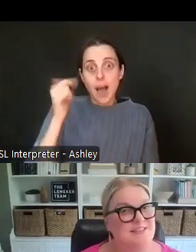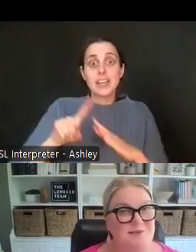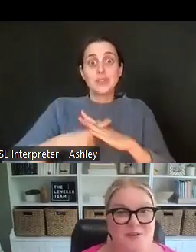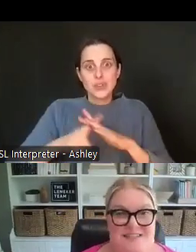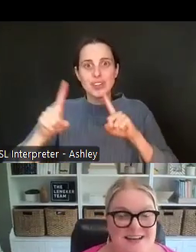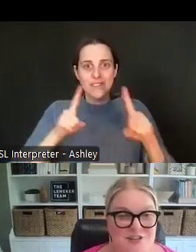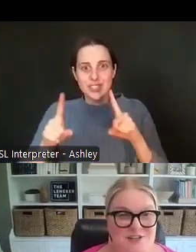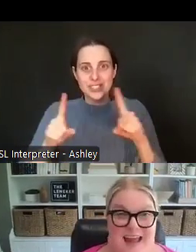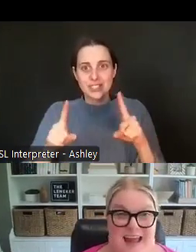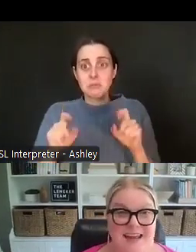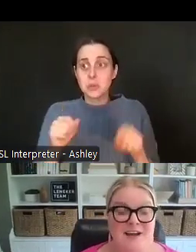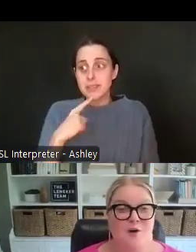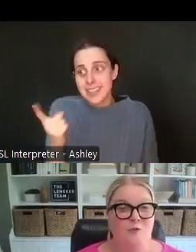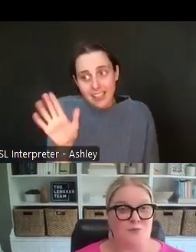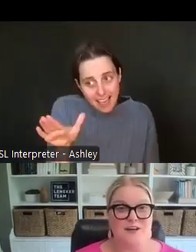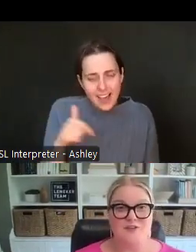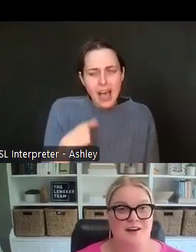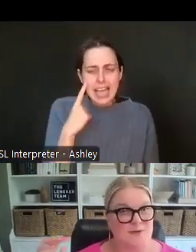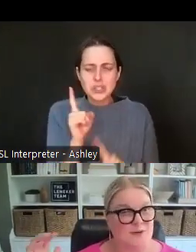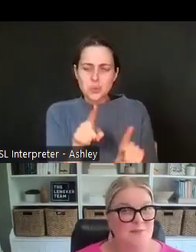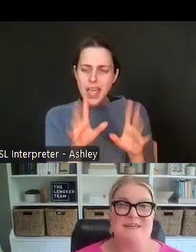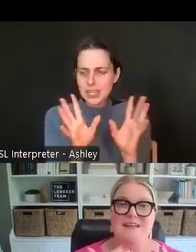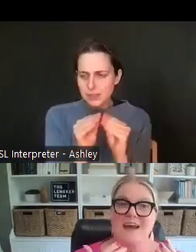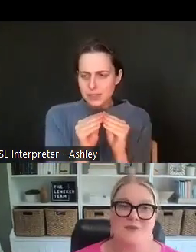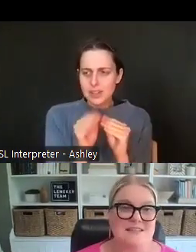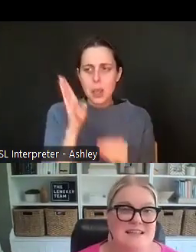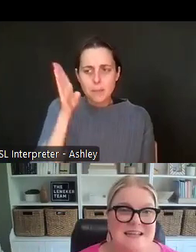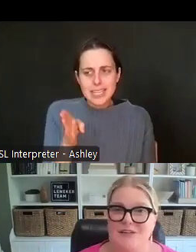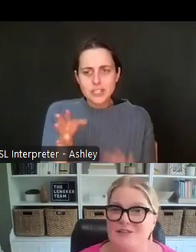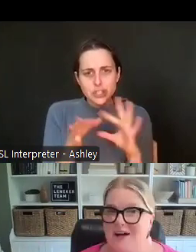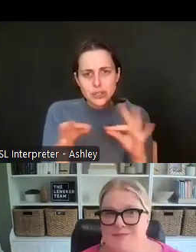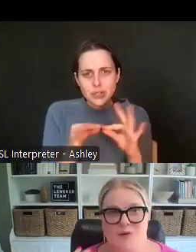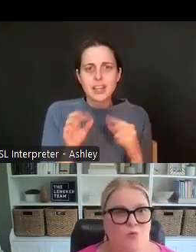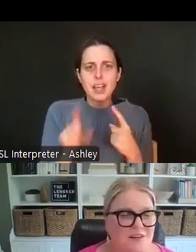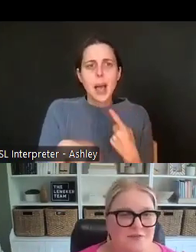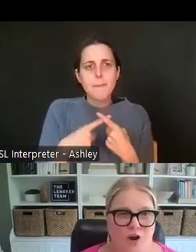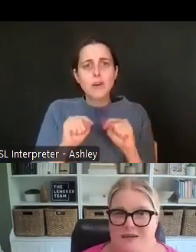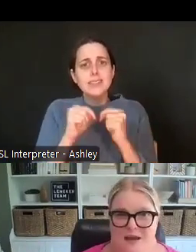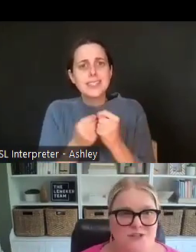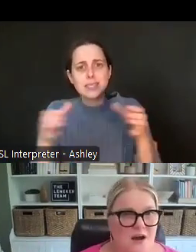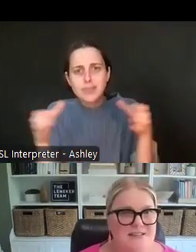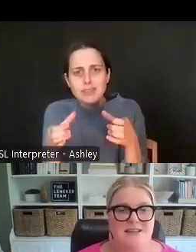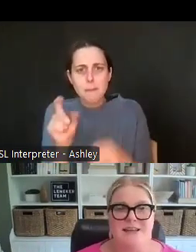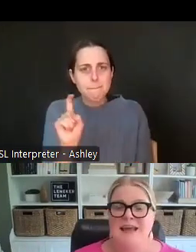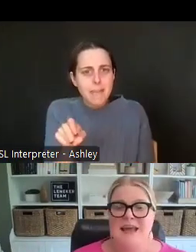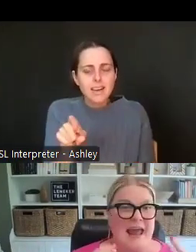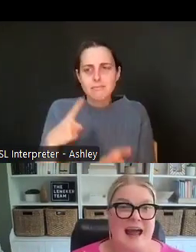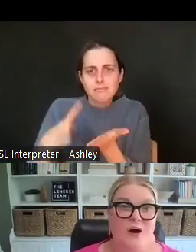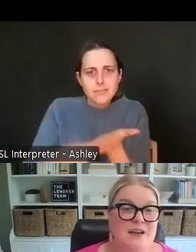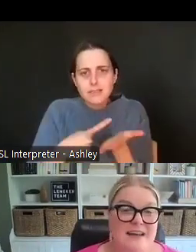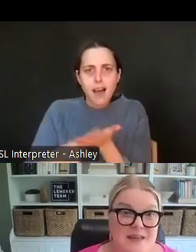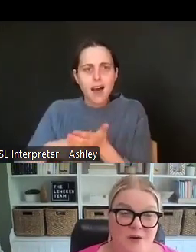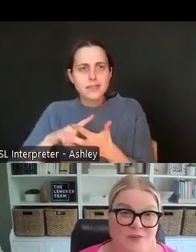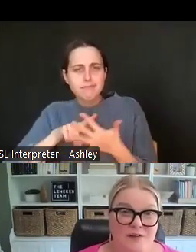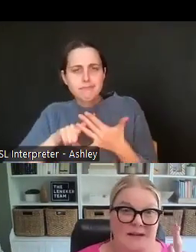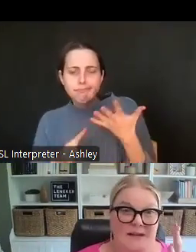was just in a presentation today where the presenter talked about coming together as a team and talking about what work-life harmony meant to us and how